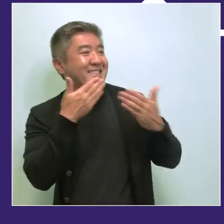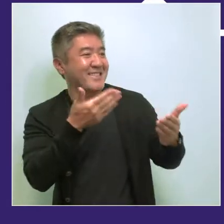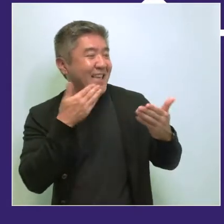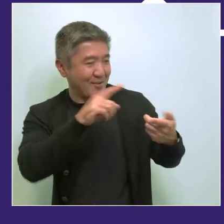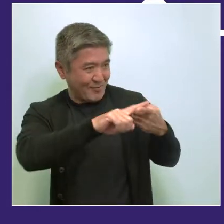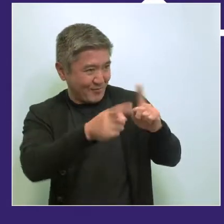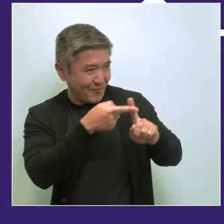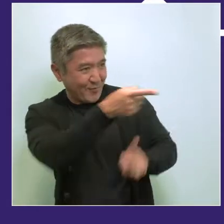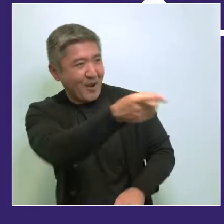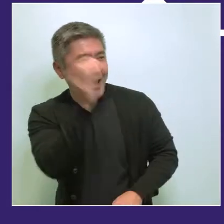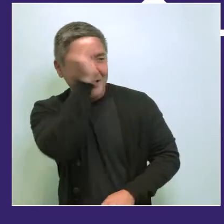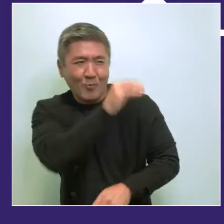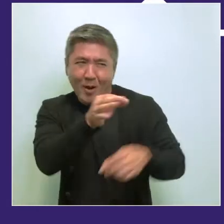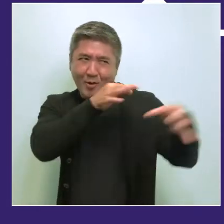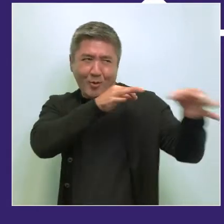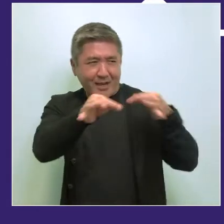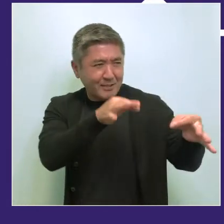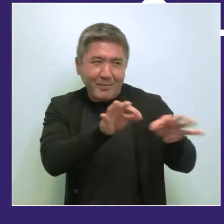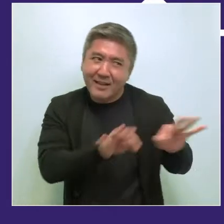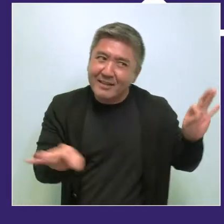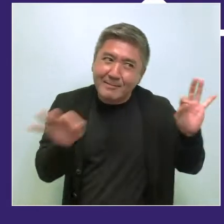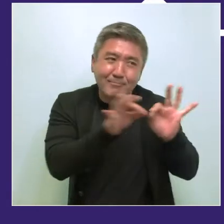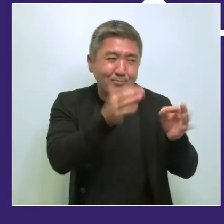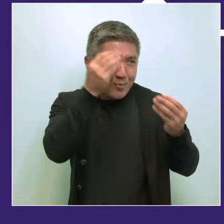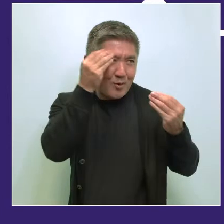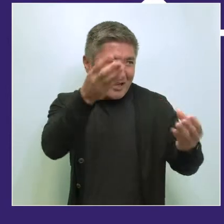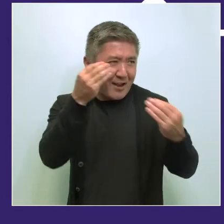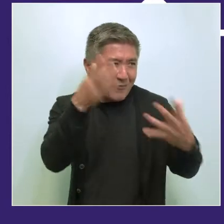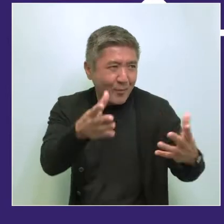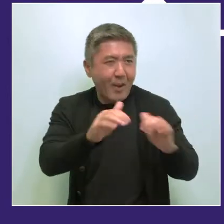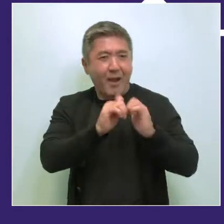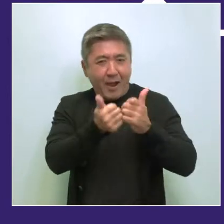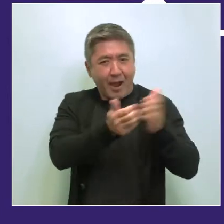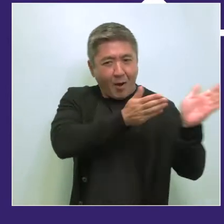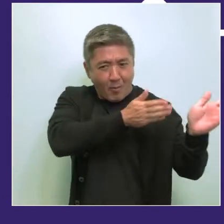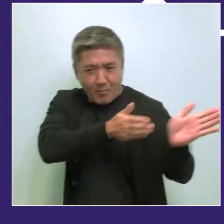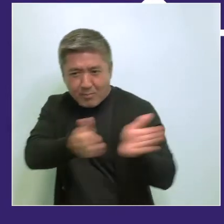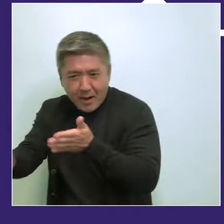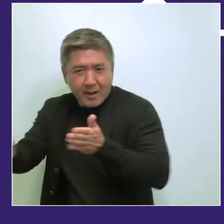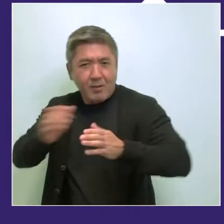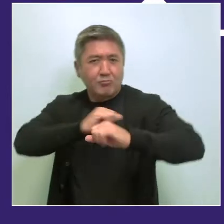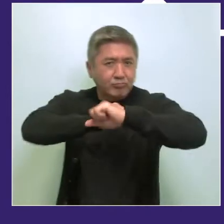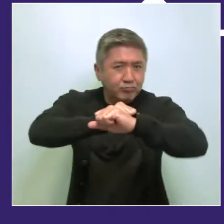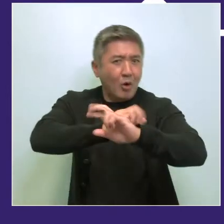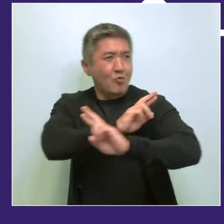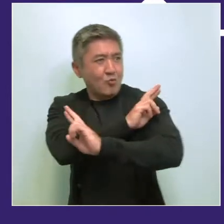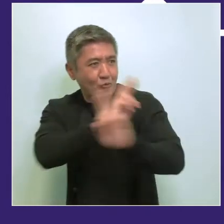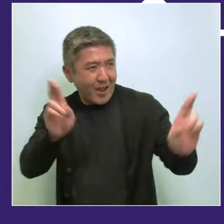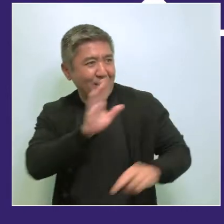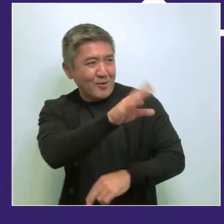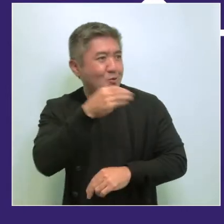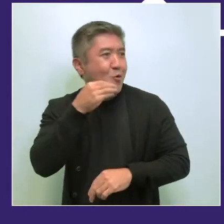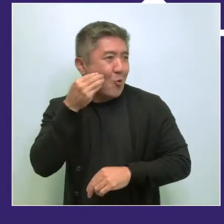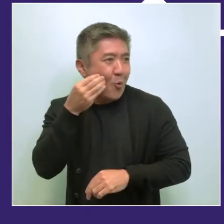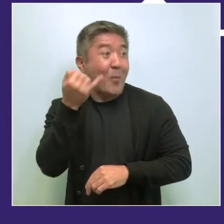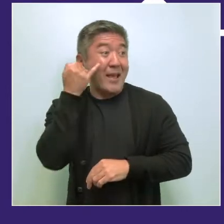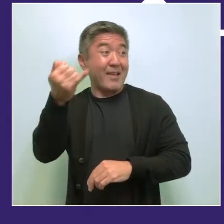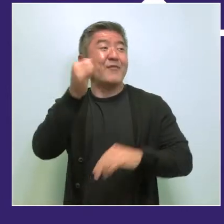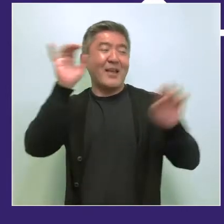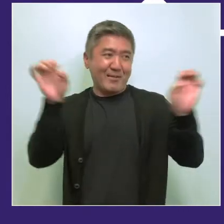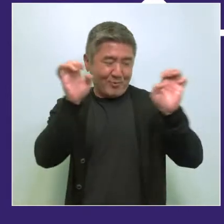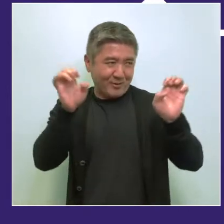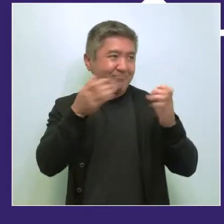on Oahu for sharing some very important information about how to prepare your families and your homes in the event of an